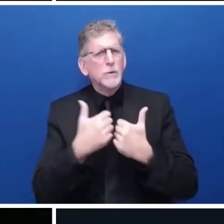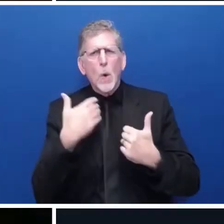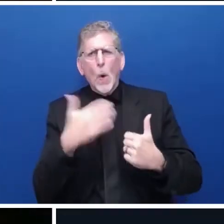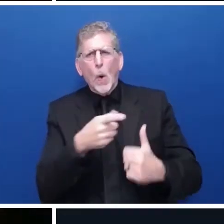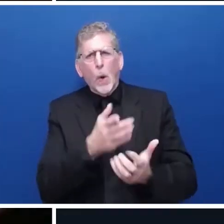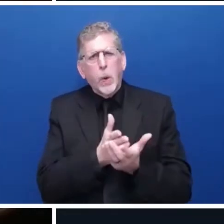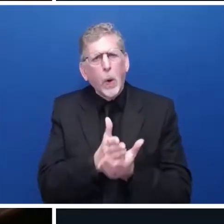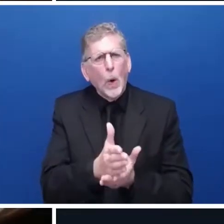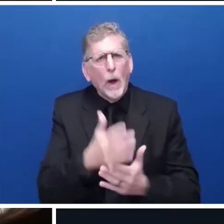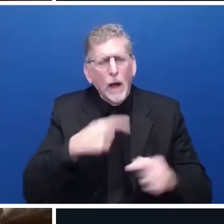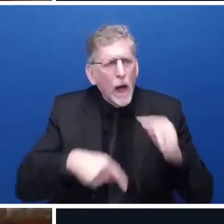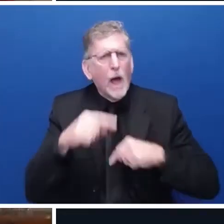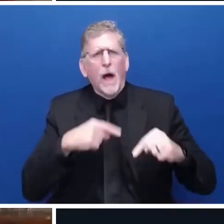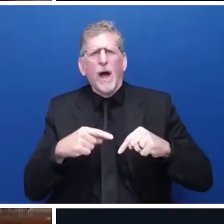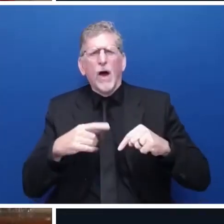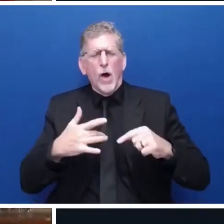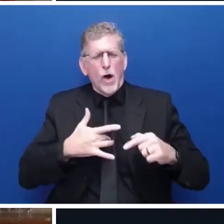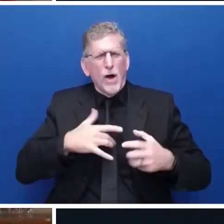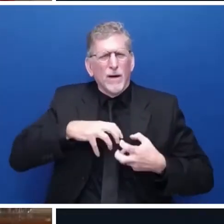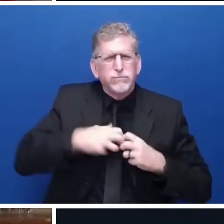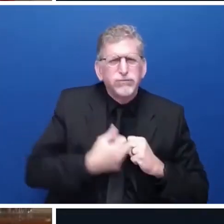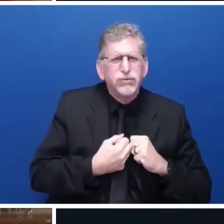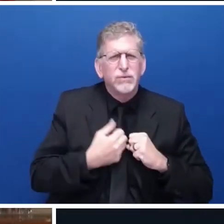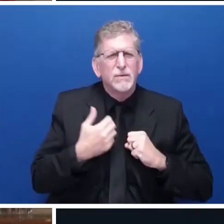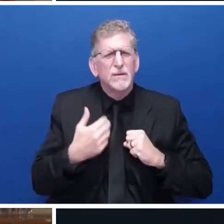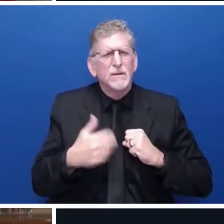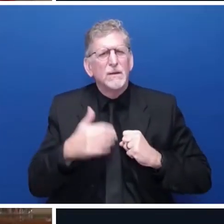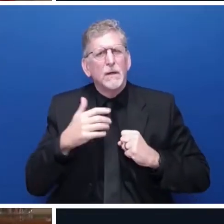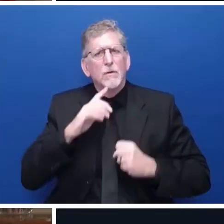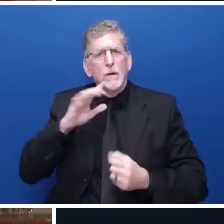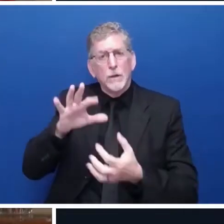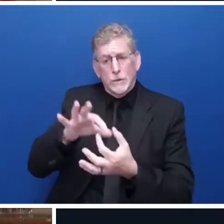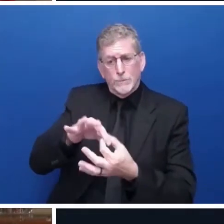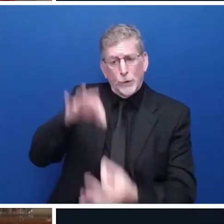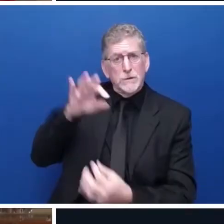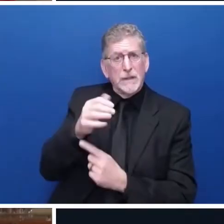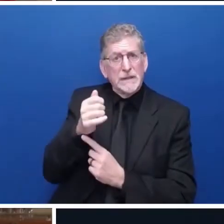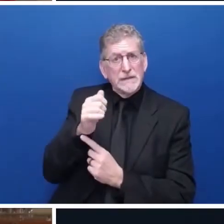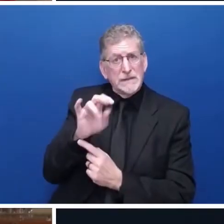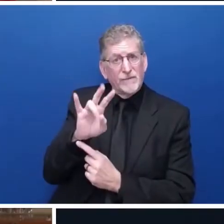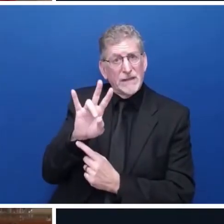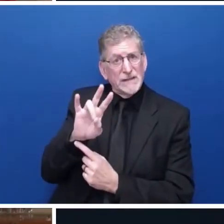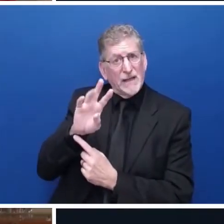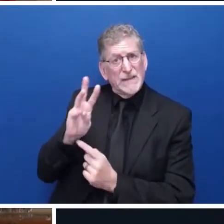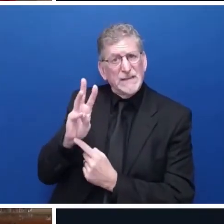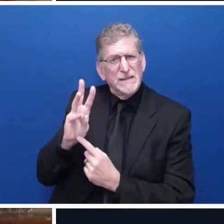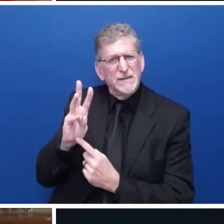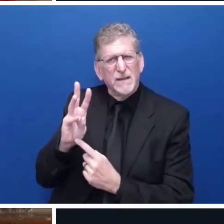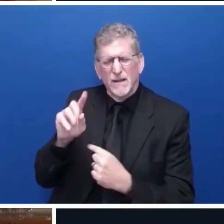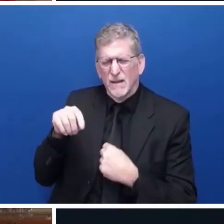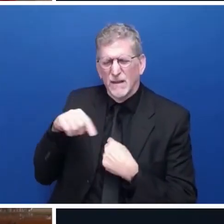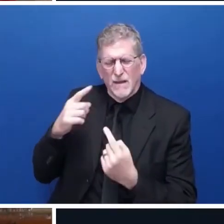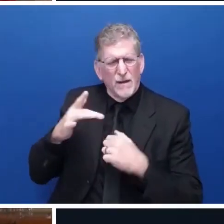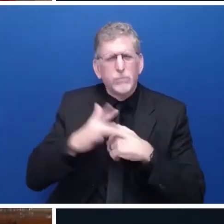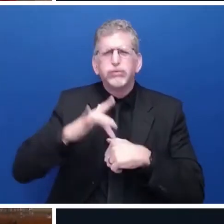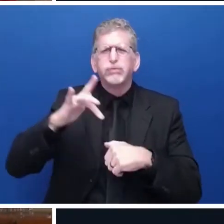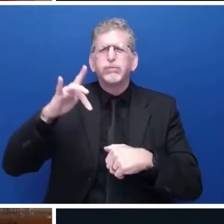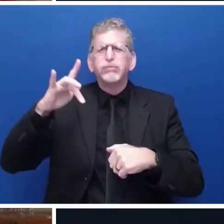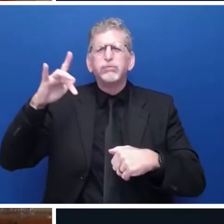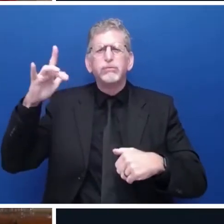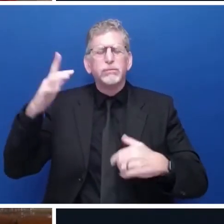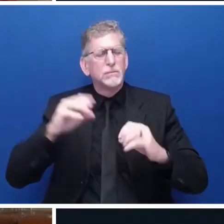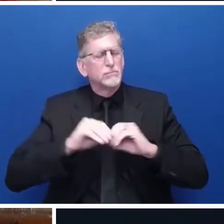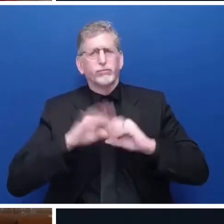the spirit of 1776 has always shone through very brightly. It was July 4th